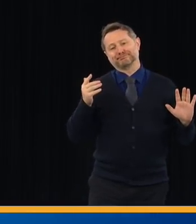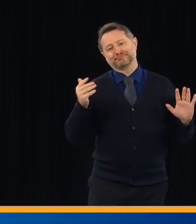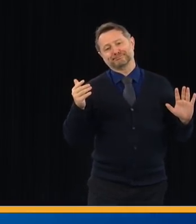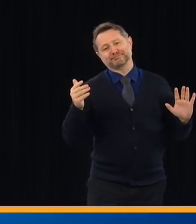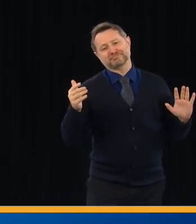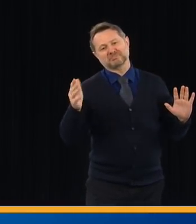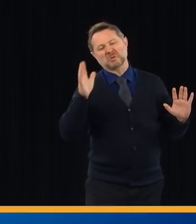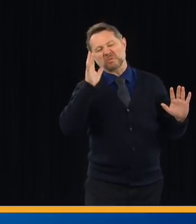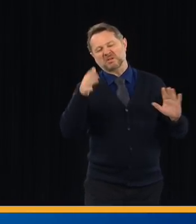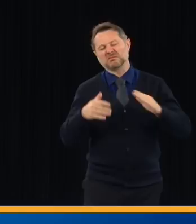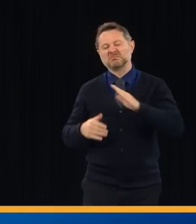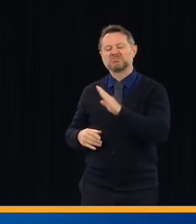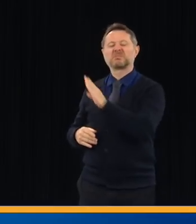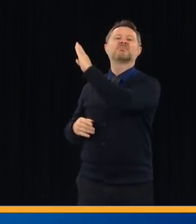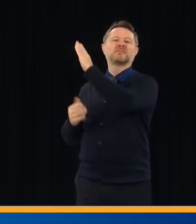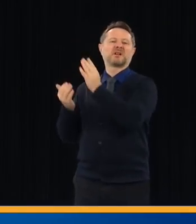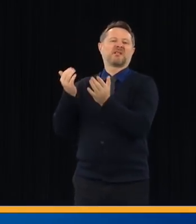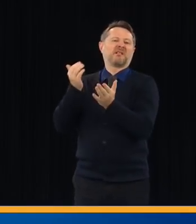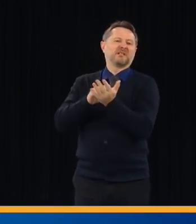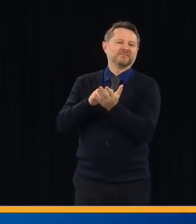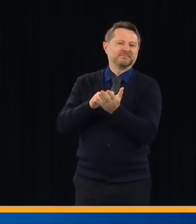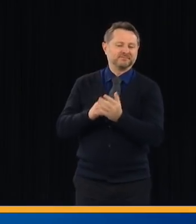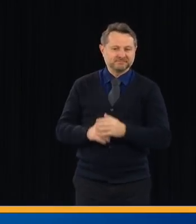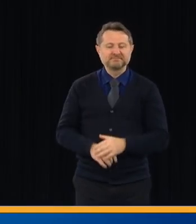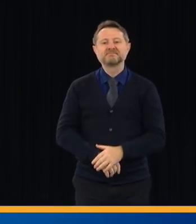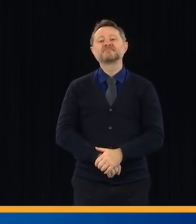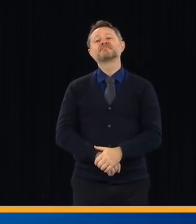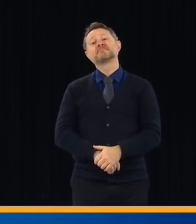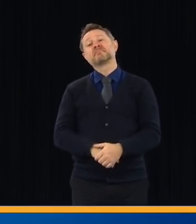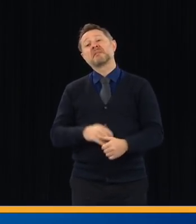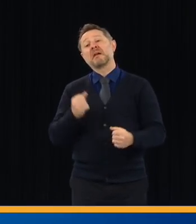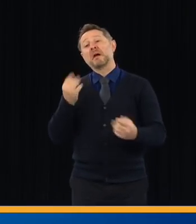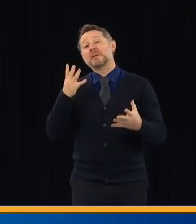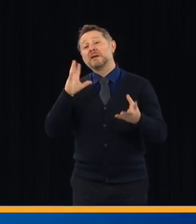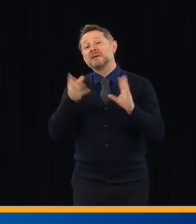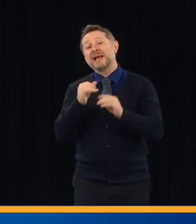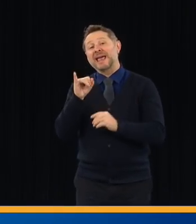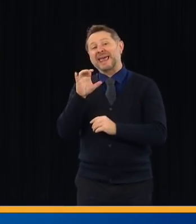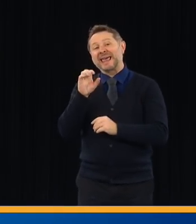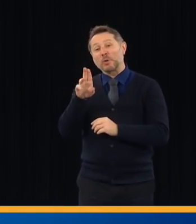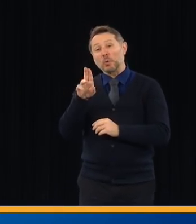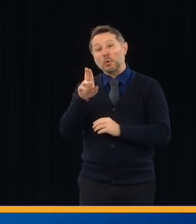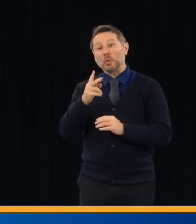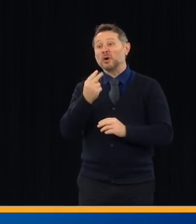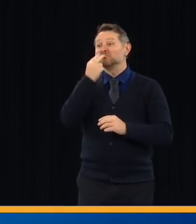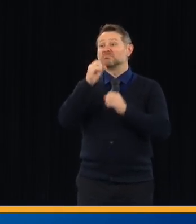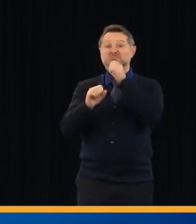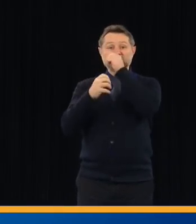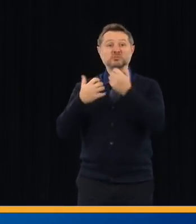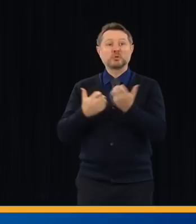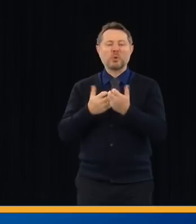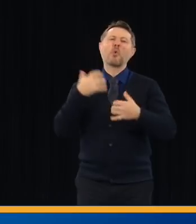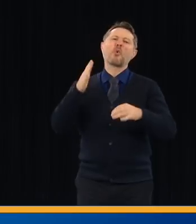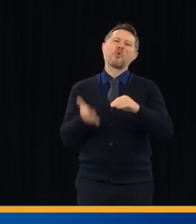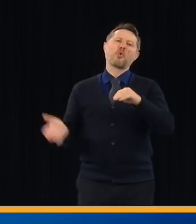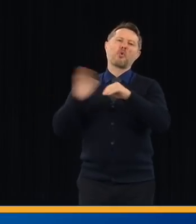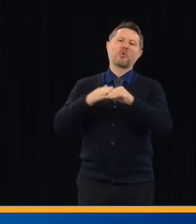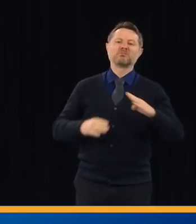meaningful. You have the number of ICU cases are up. The number of intubations are